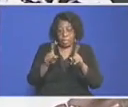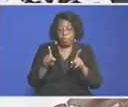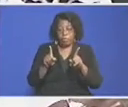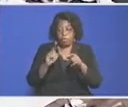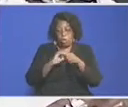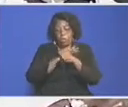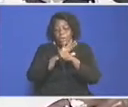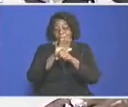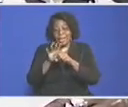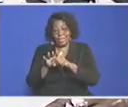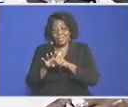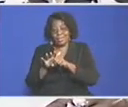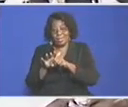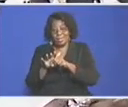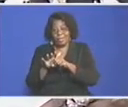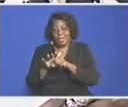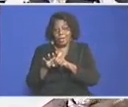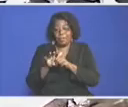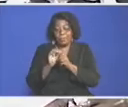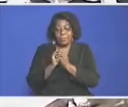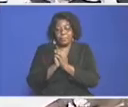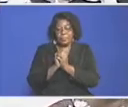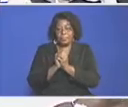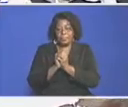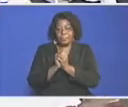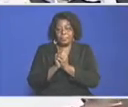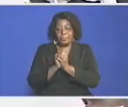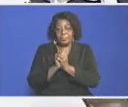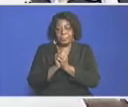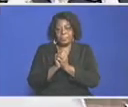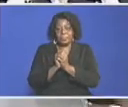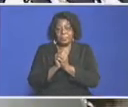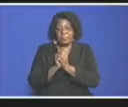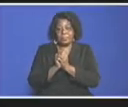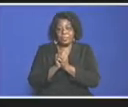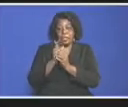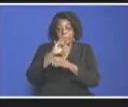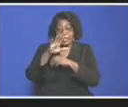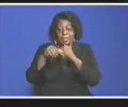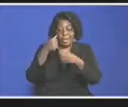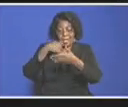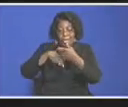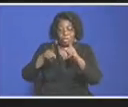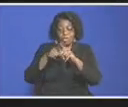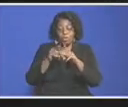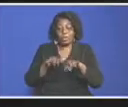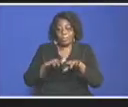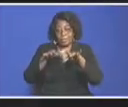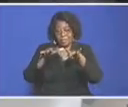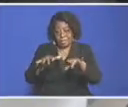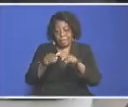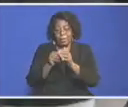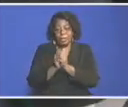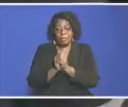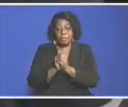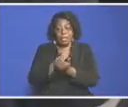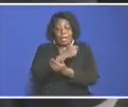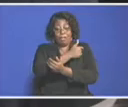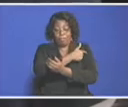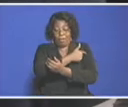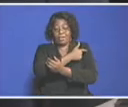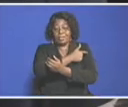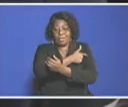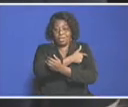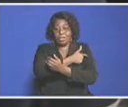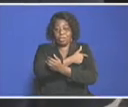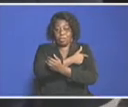are emerging in the region. Here's Keishla Adderley. A year and a half into the pandemic and the subsequent vaccination